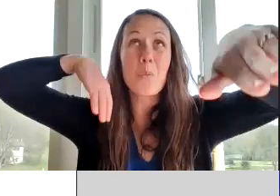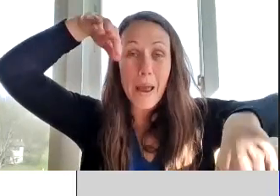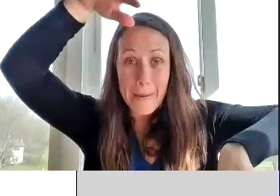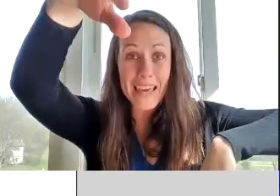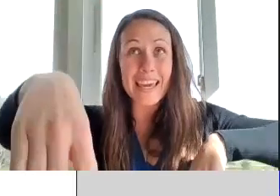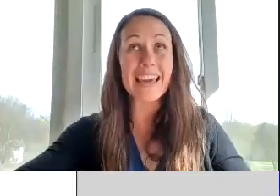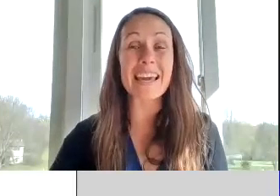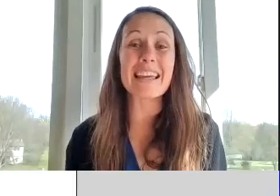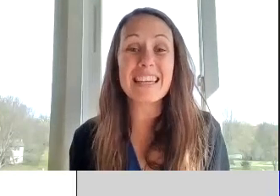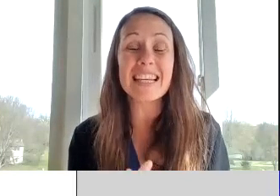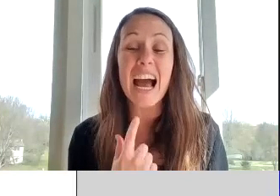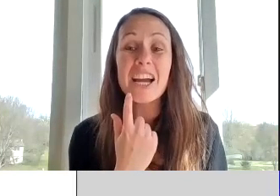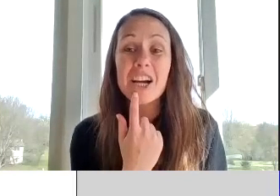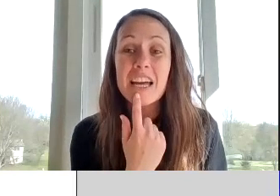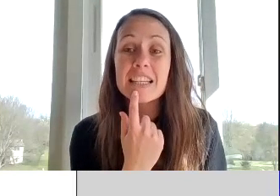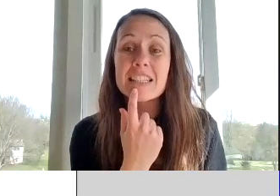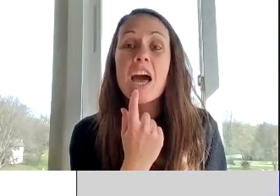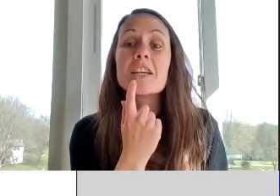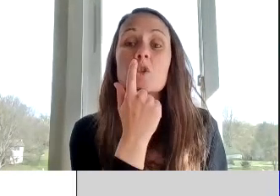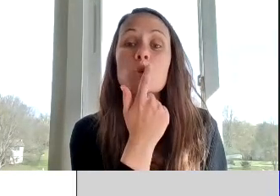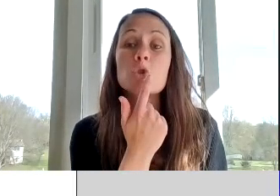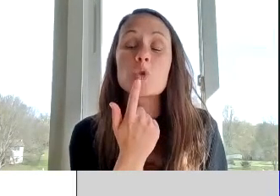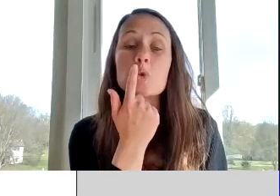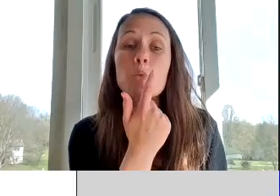He's swimming. The tiger is